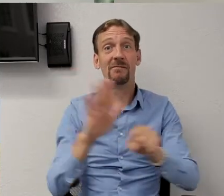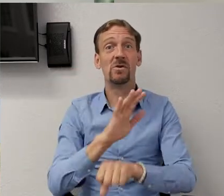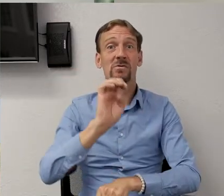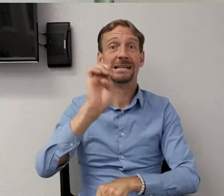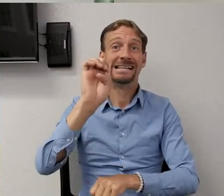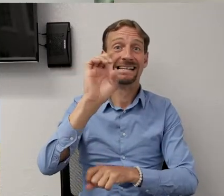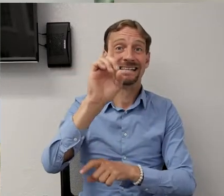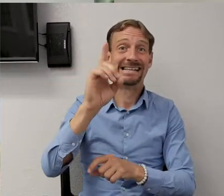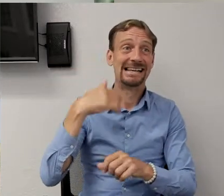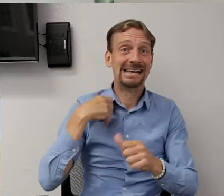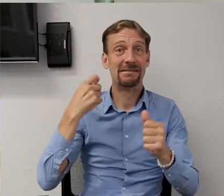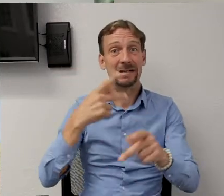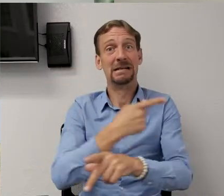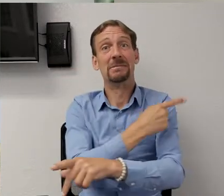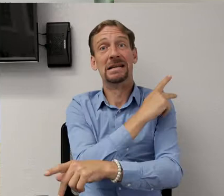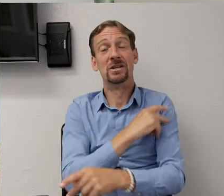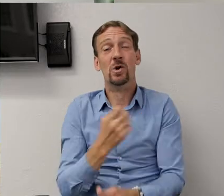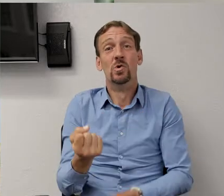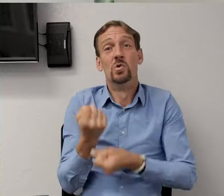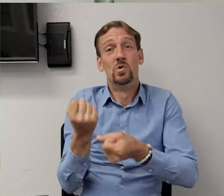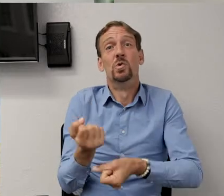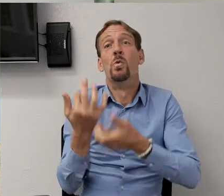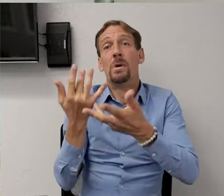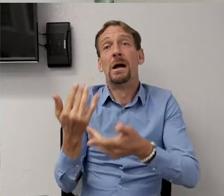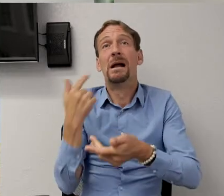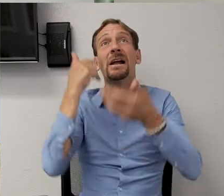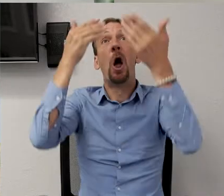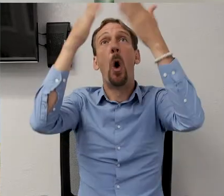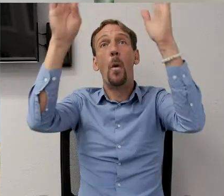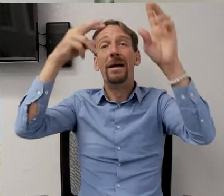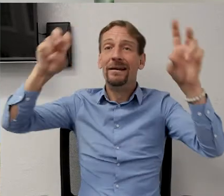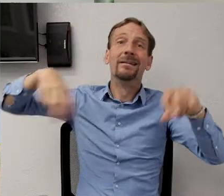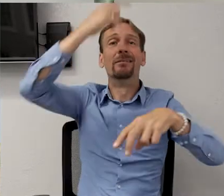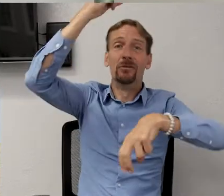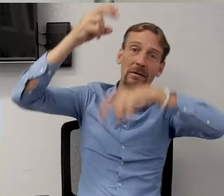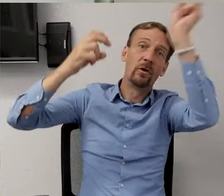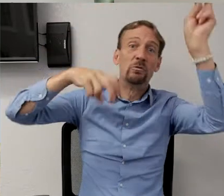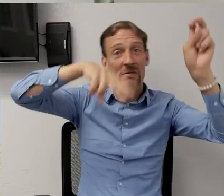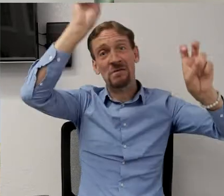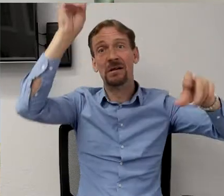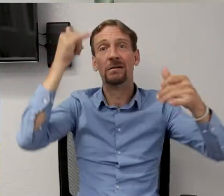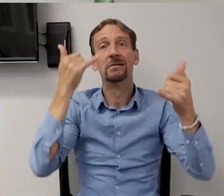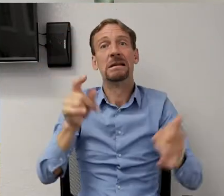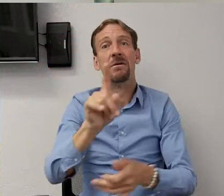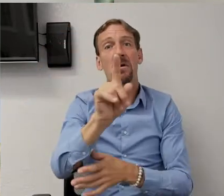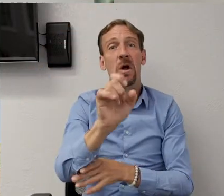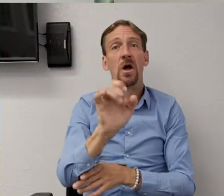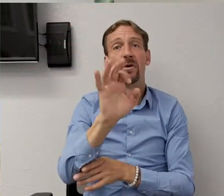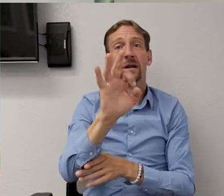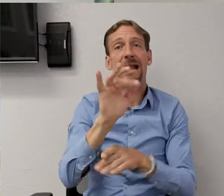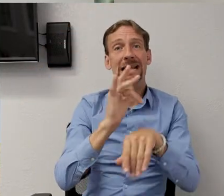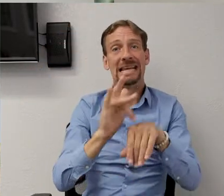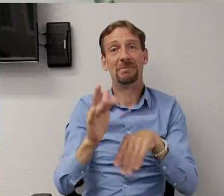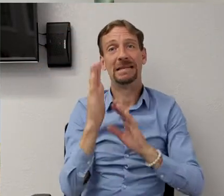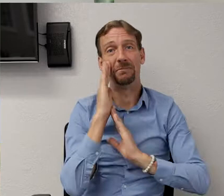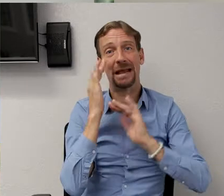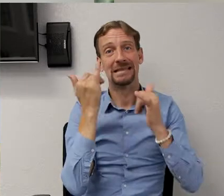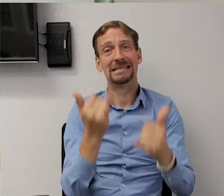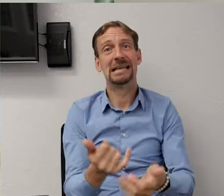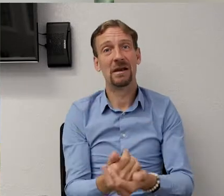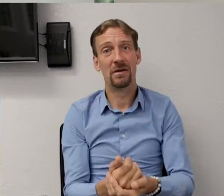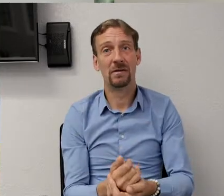holding dozens of patients waiting for beds to open up. Right. That we now have 109 empty beds.